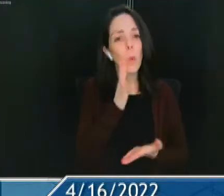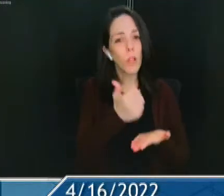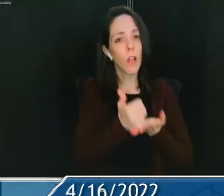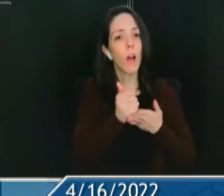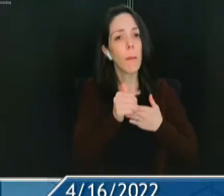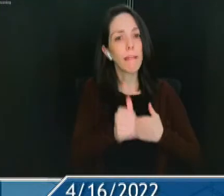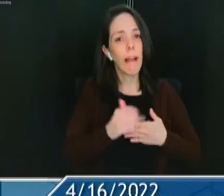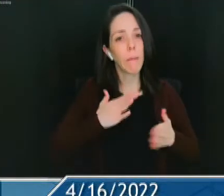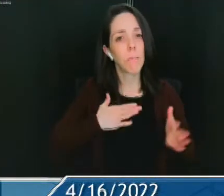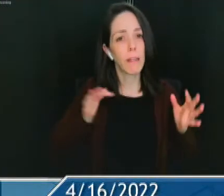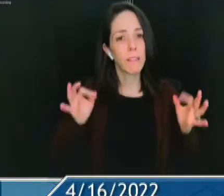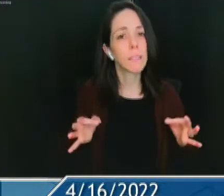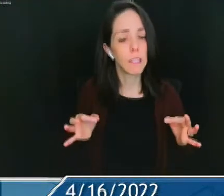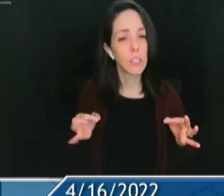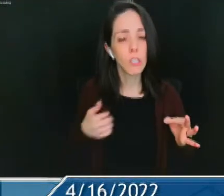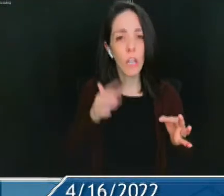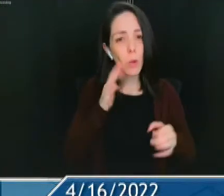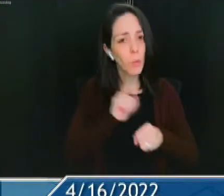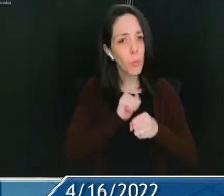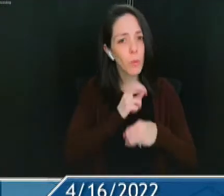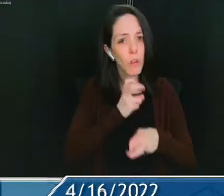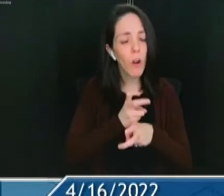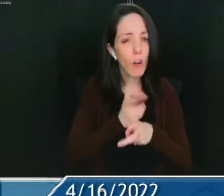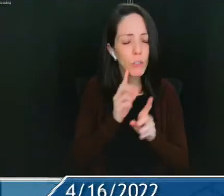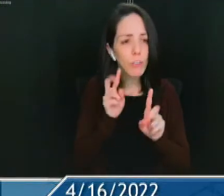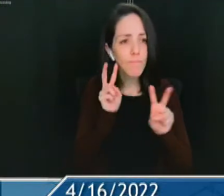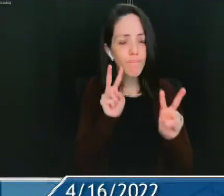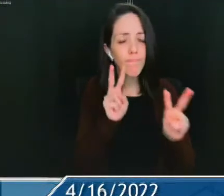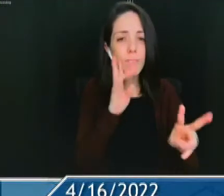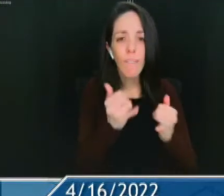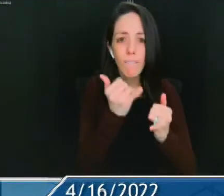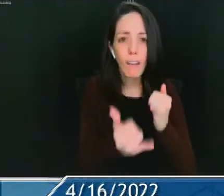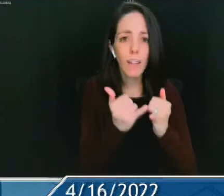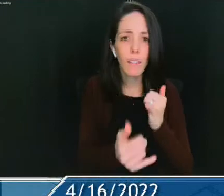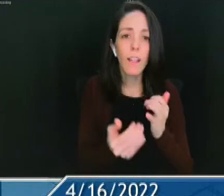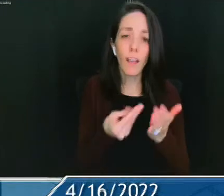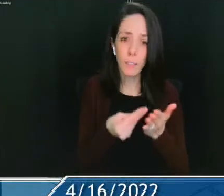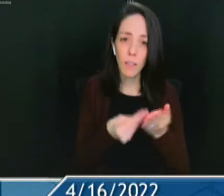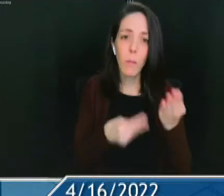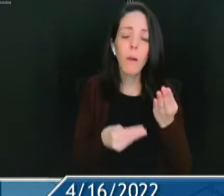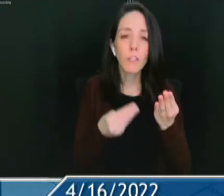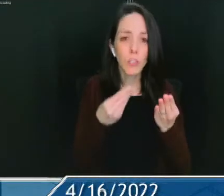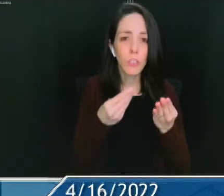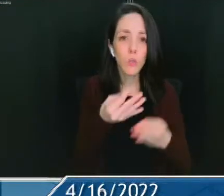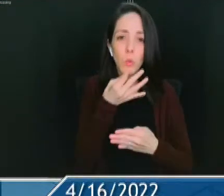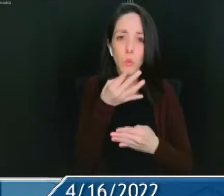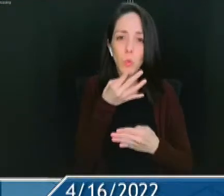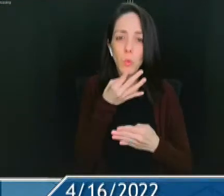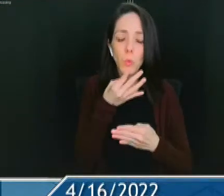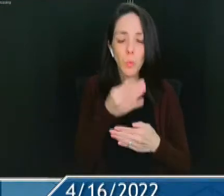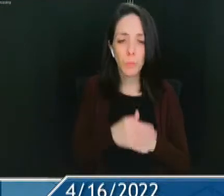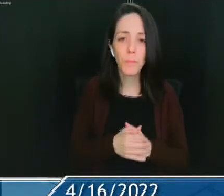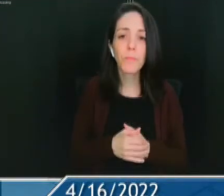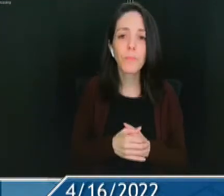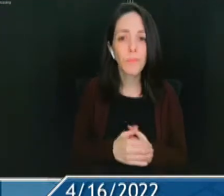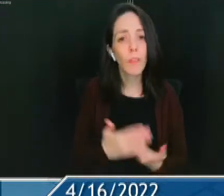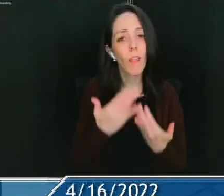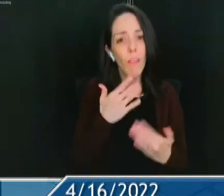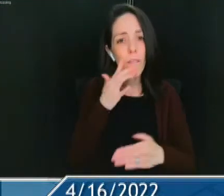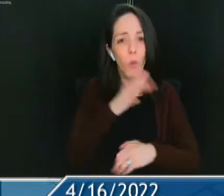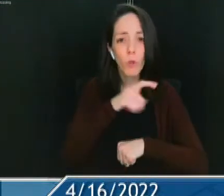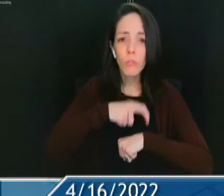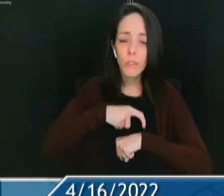work to finalize and bring forward the proposed budget in the weeks to come. Again, just thanks for everybody for taking a little time